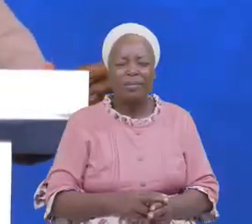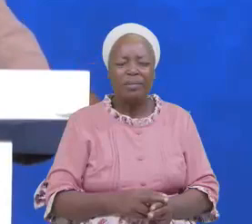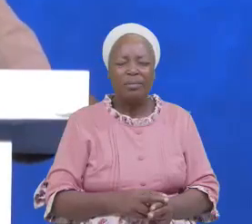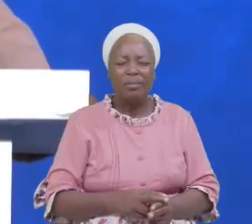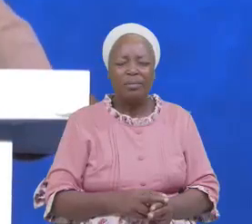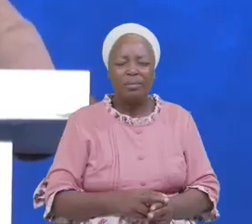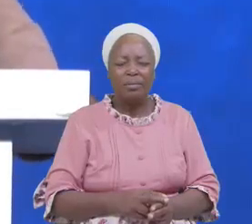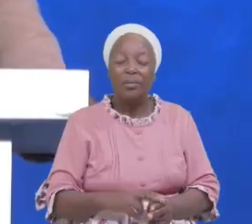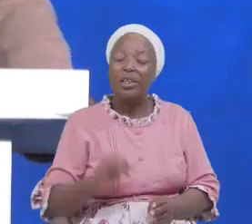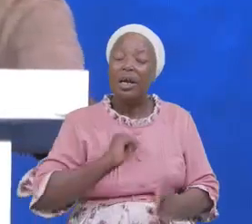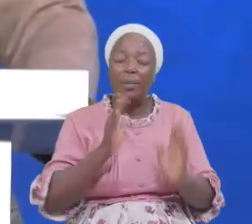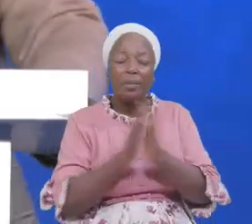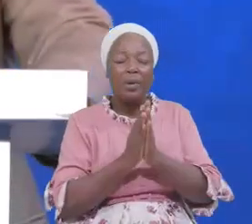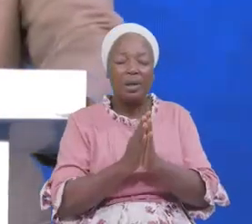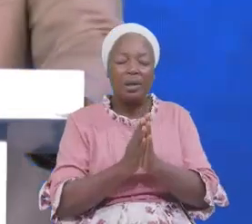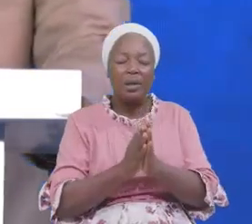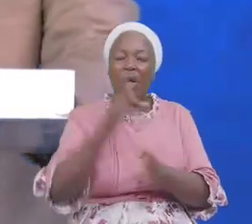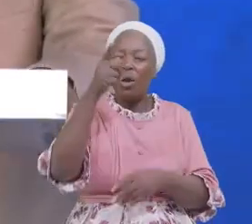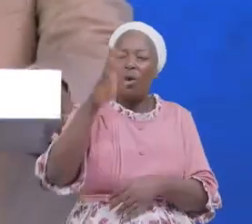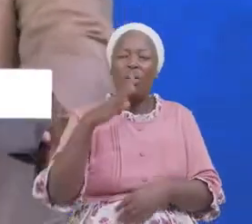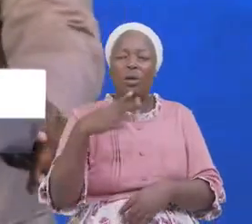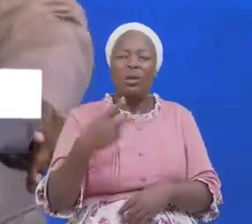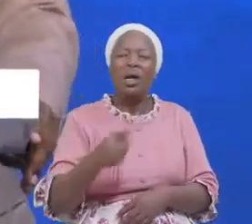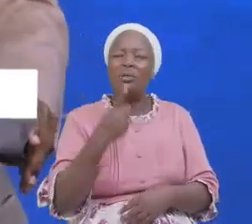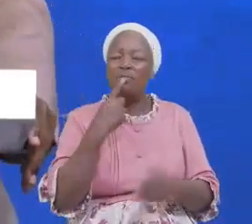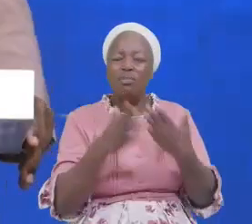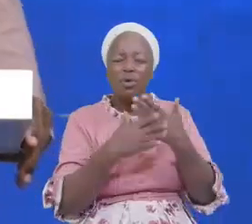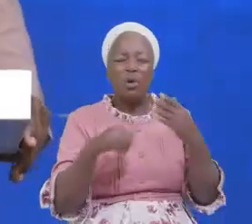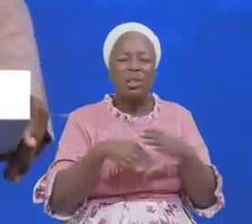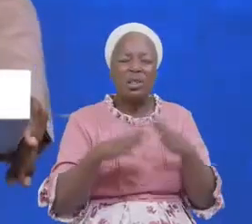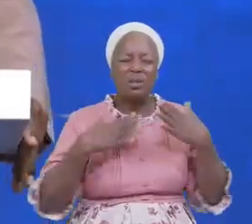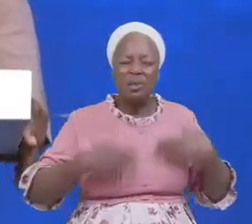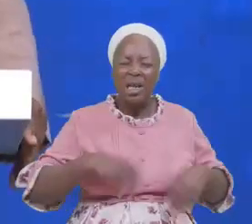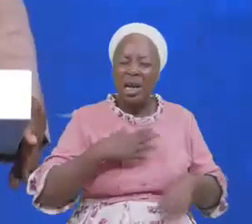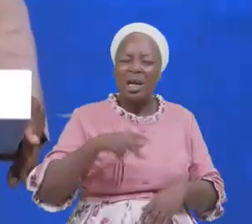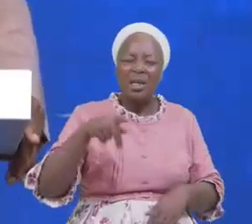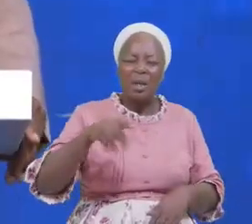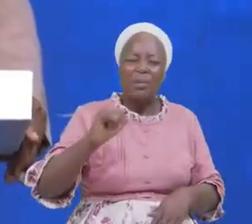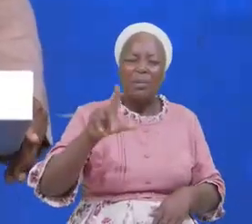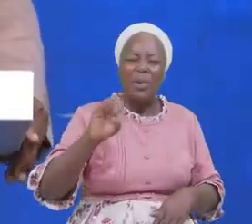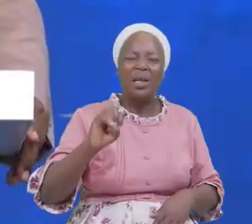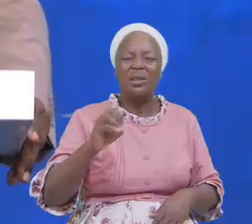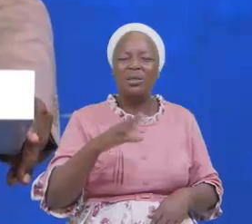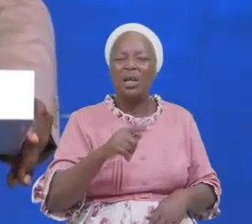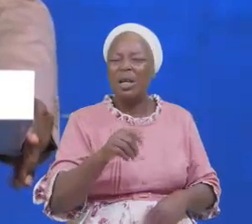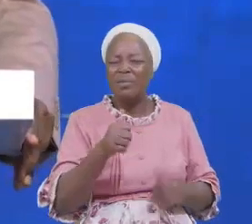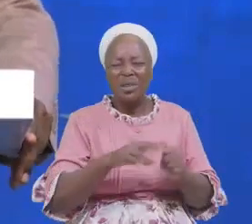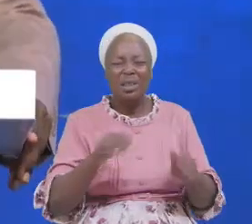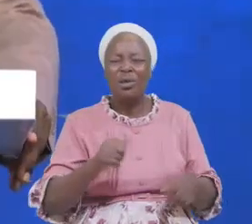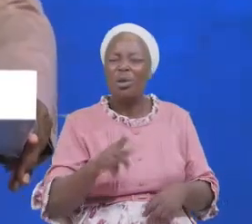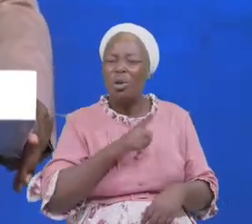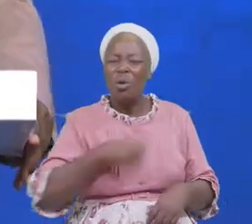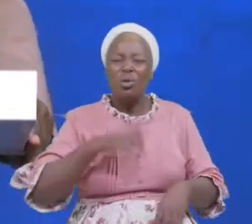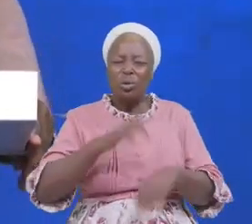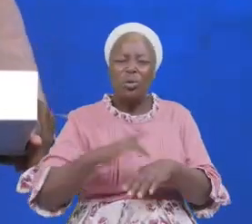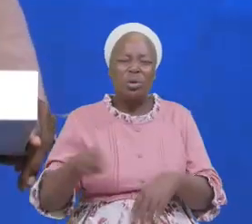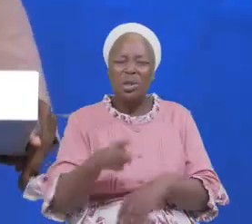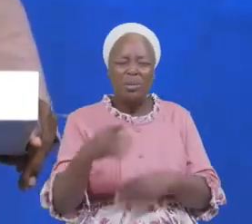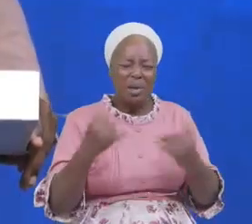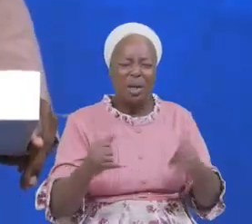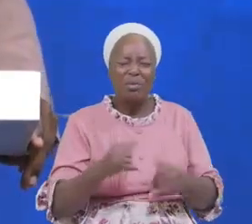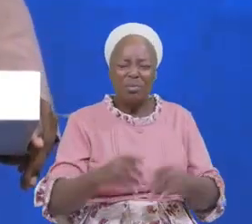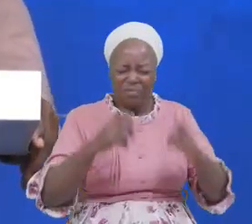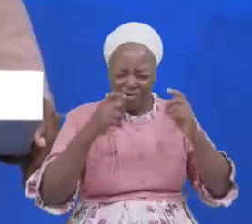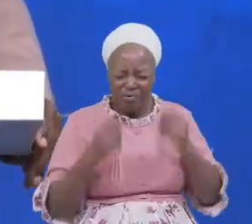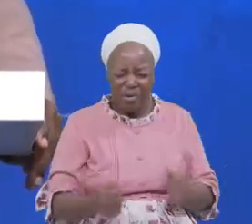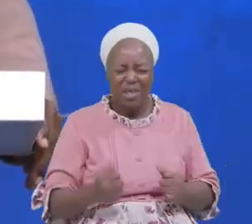I pray, Lord, ease your blood and the power, everything, touch them now. Instantaneous miracle for everyone